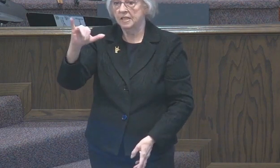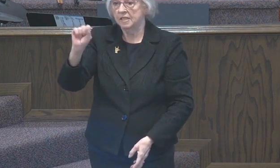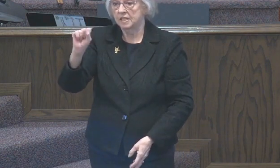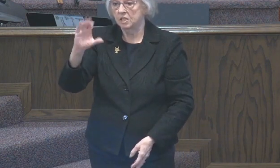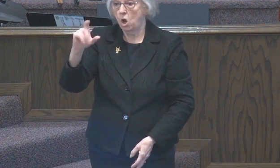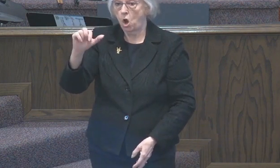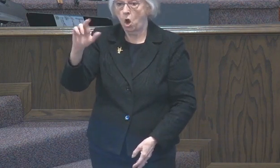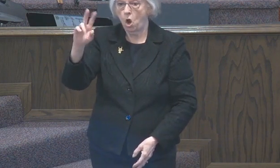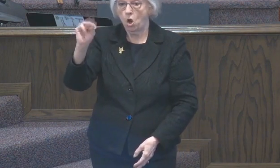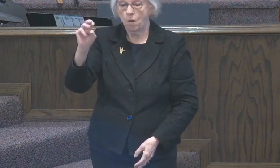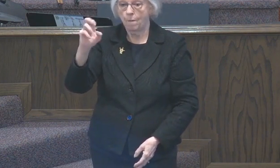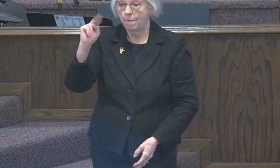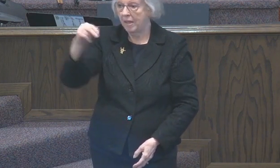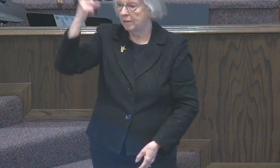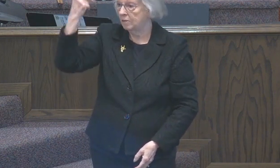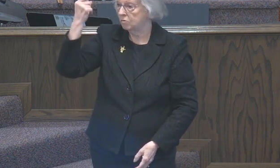obscure and cloudy.